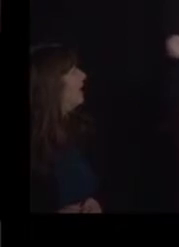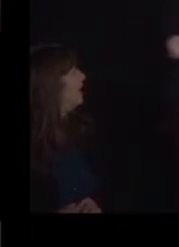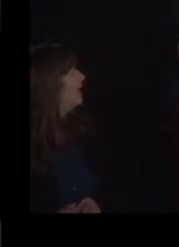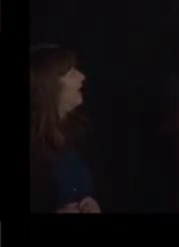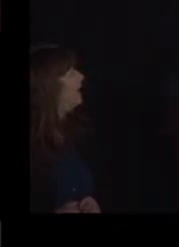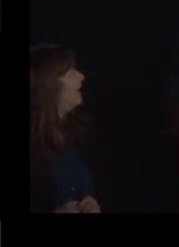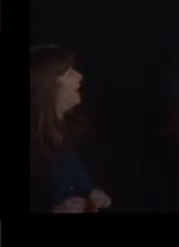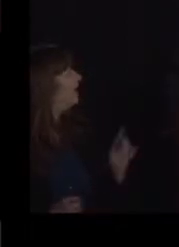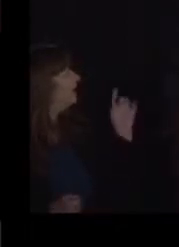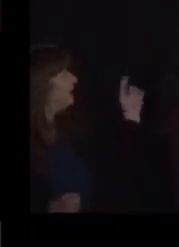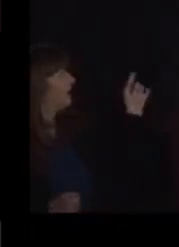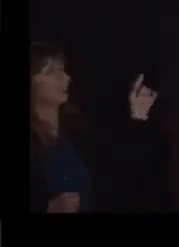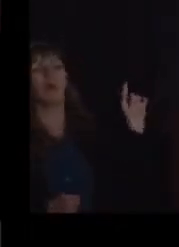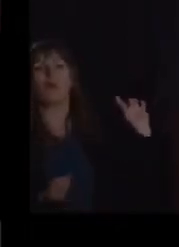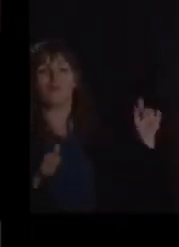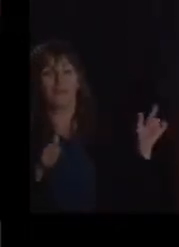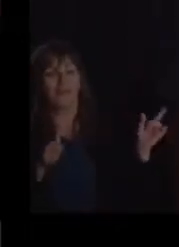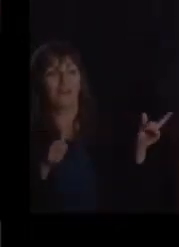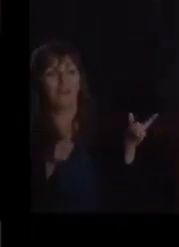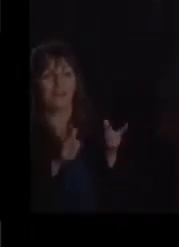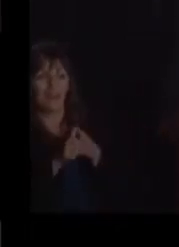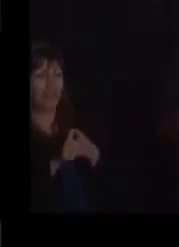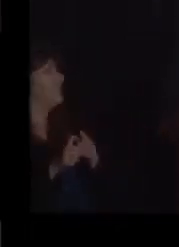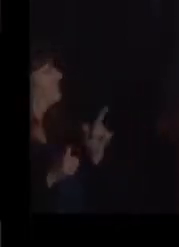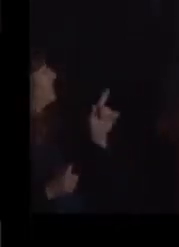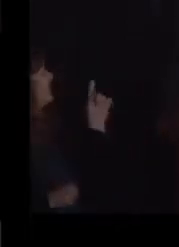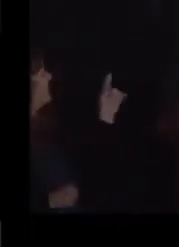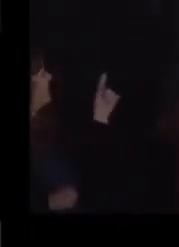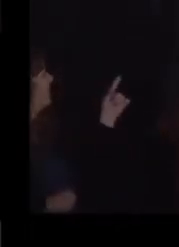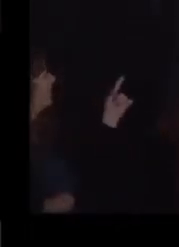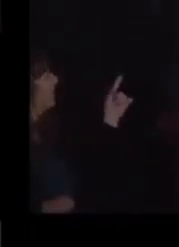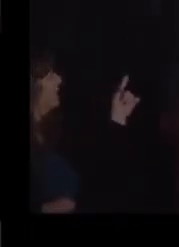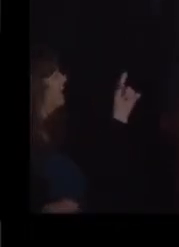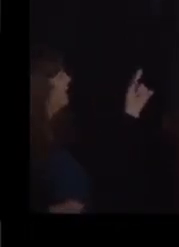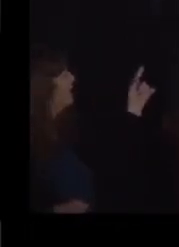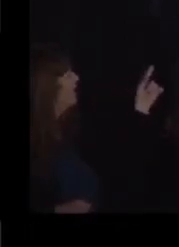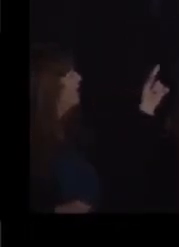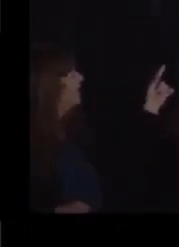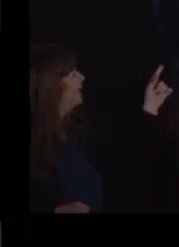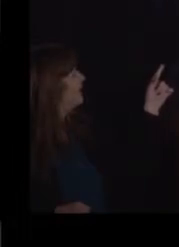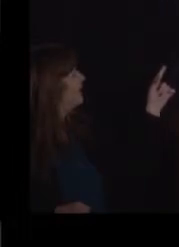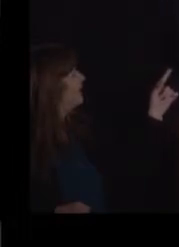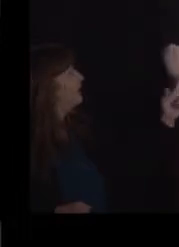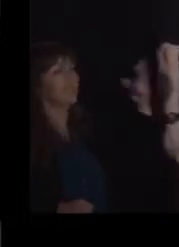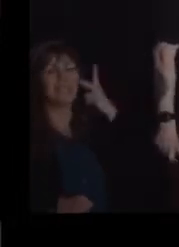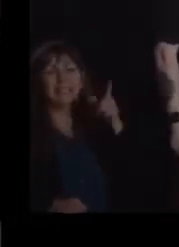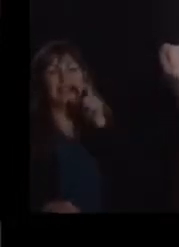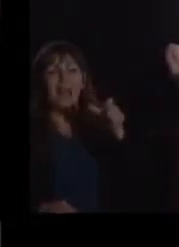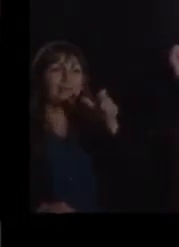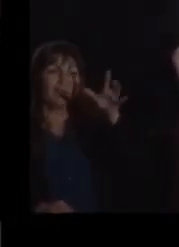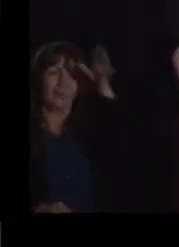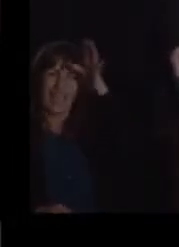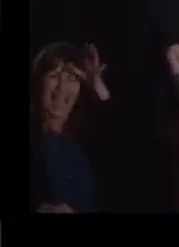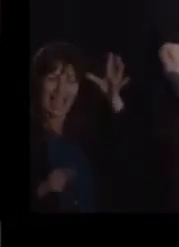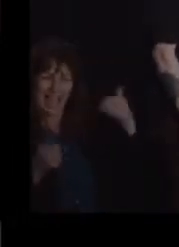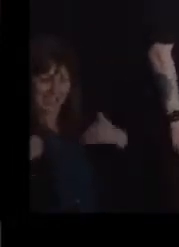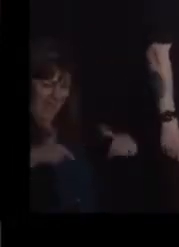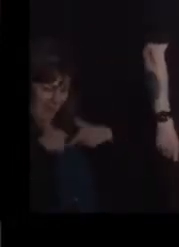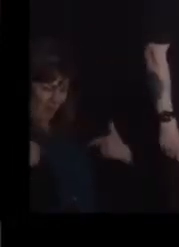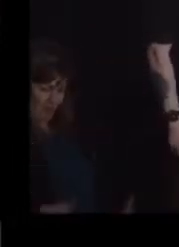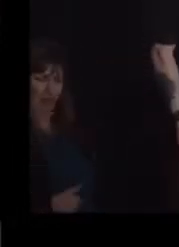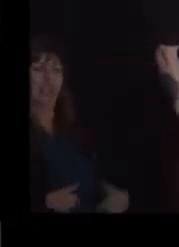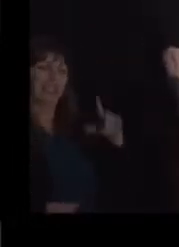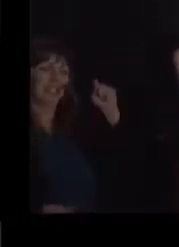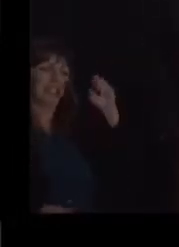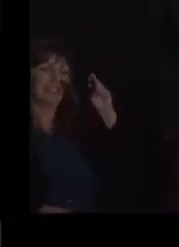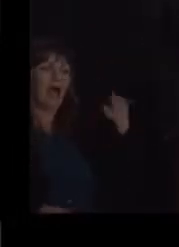Thing is, right, well, first of all, I only noticed this last night, is props to who the parent wearing a Tommy Hilfiger shirt. Nice. Nice, man. I haven't seen